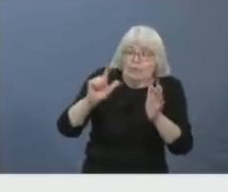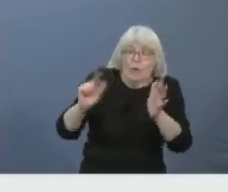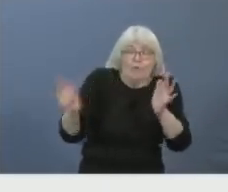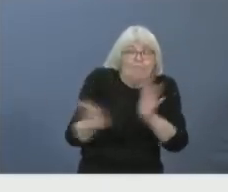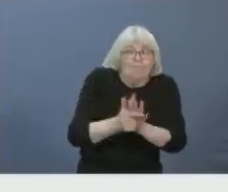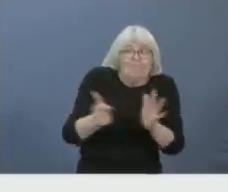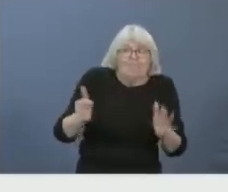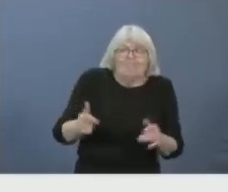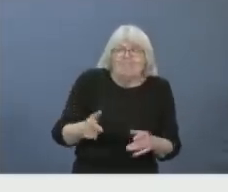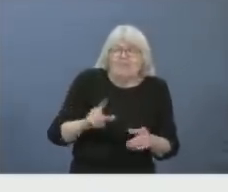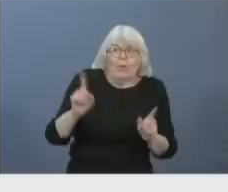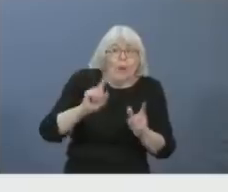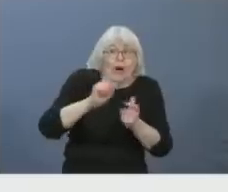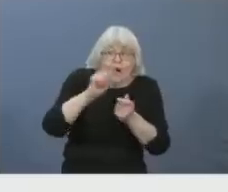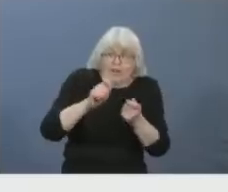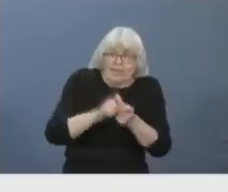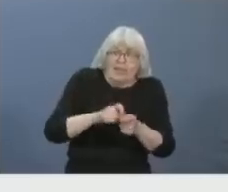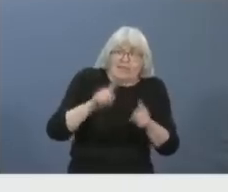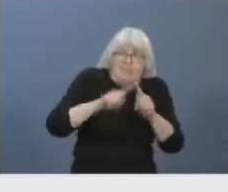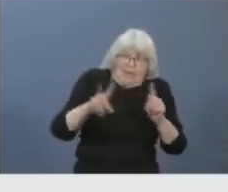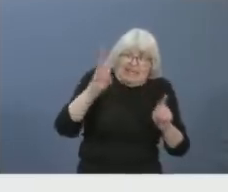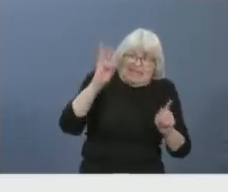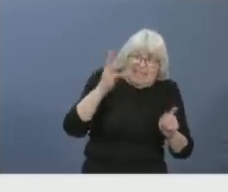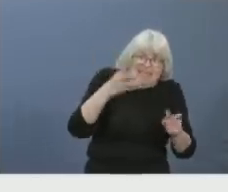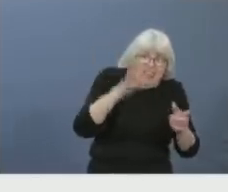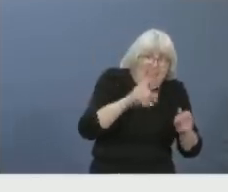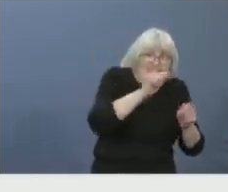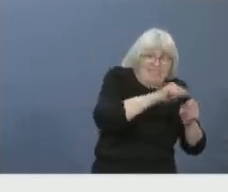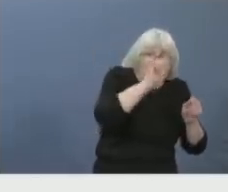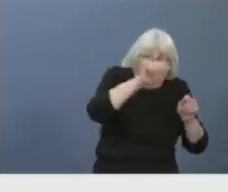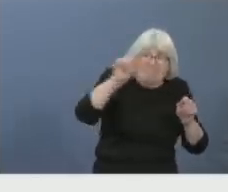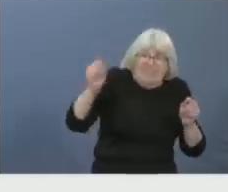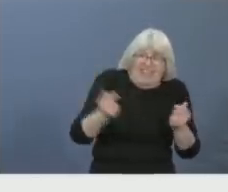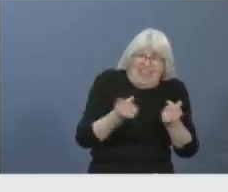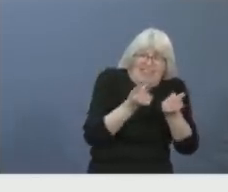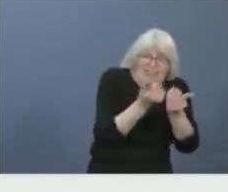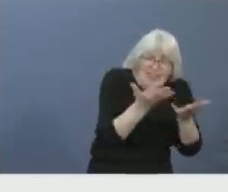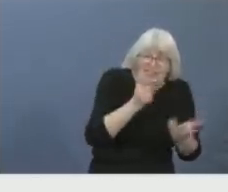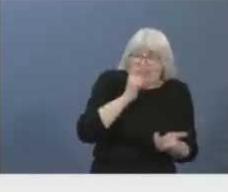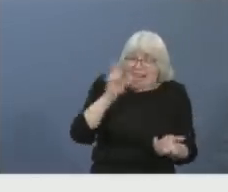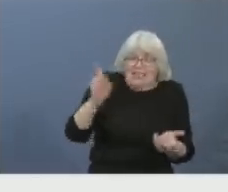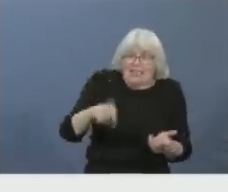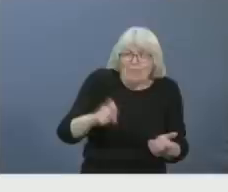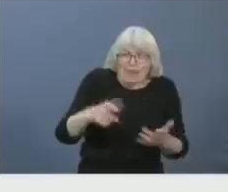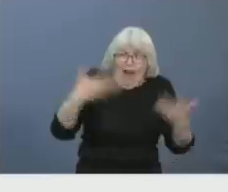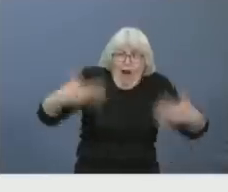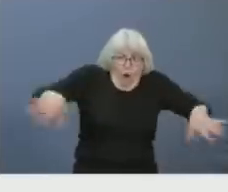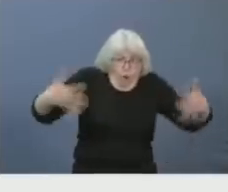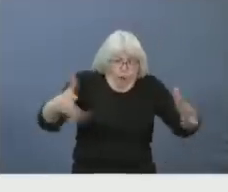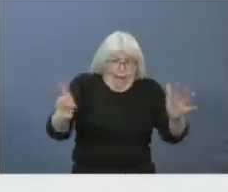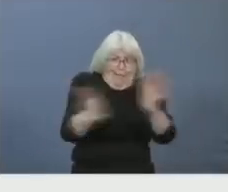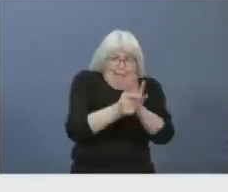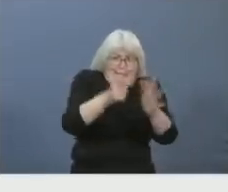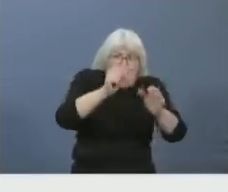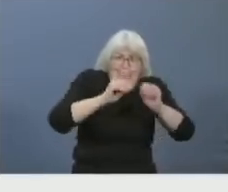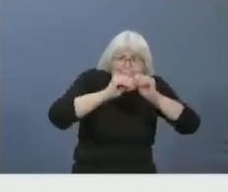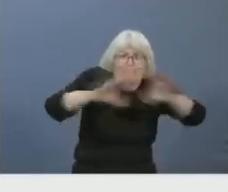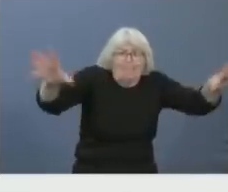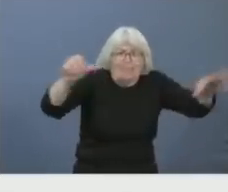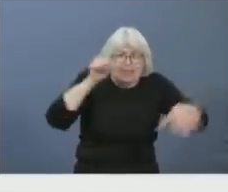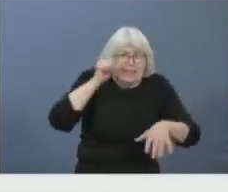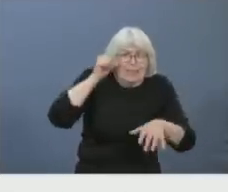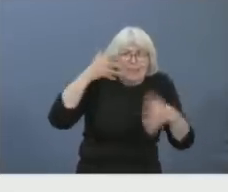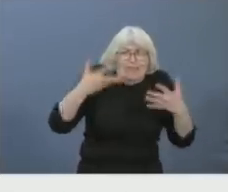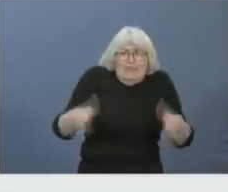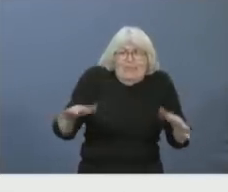Yeah. Okay, thank you. Okay, and finally, we'll go to Pat Healy with the Laker. Go ahead, Pat. Hi,